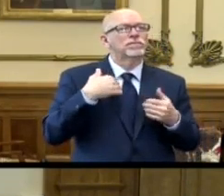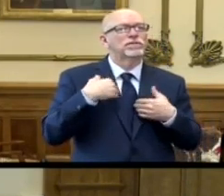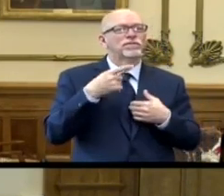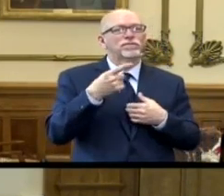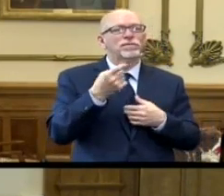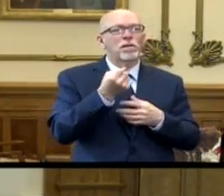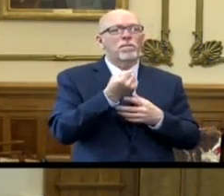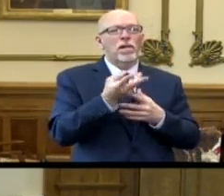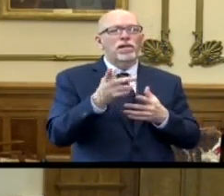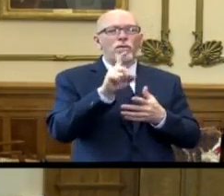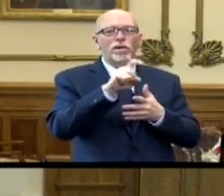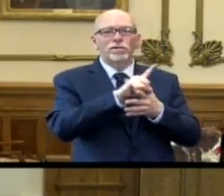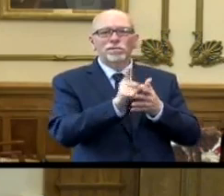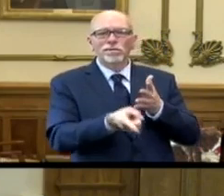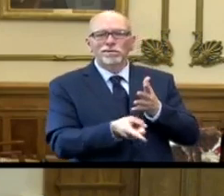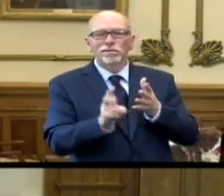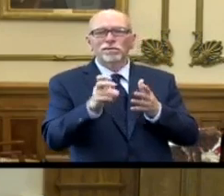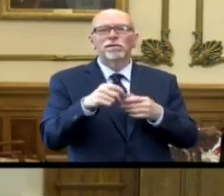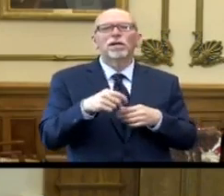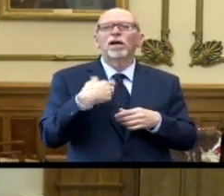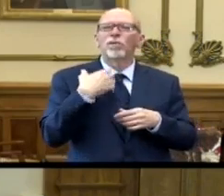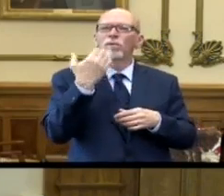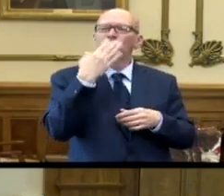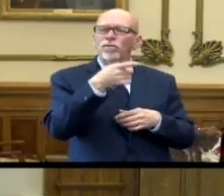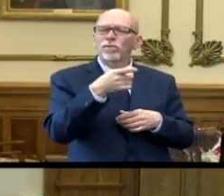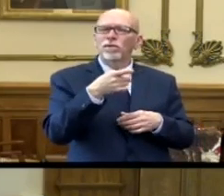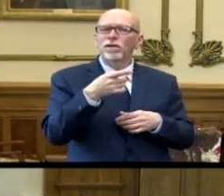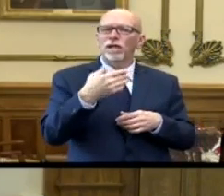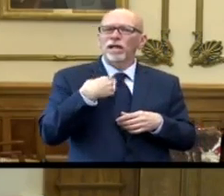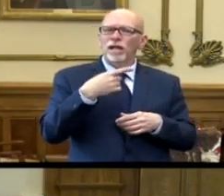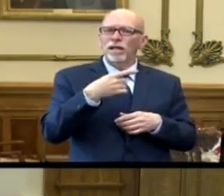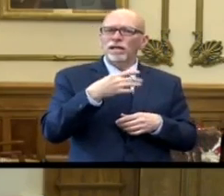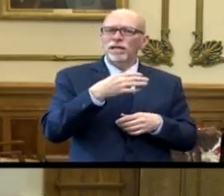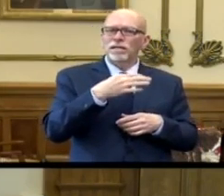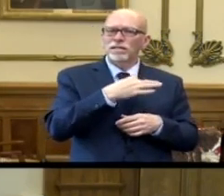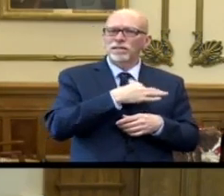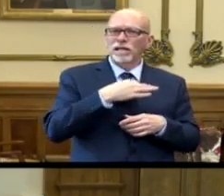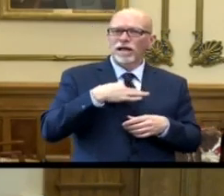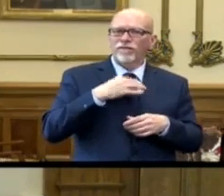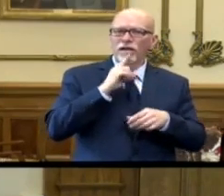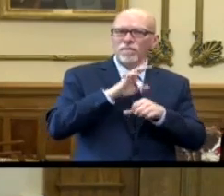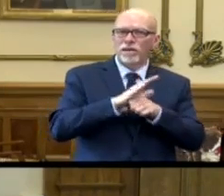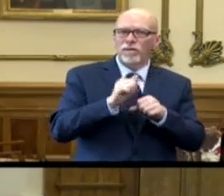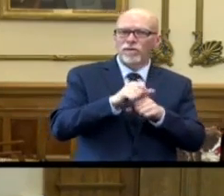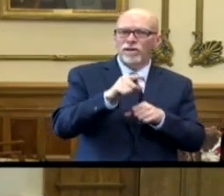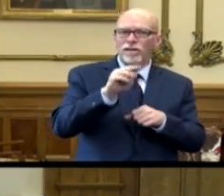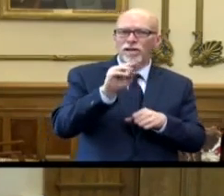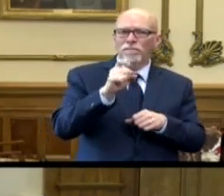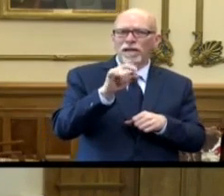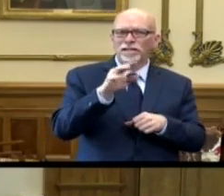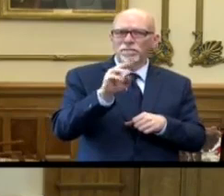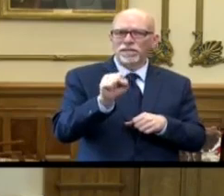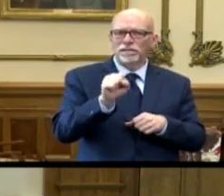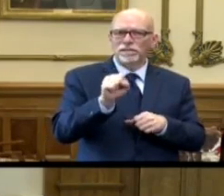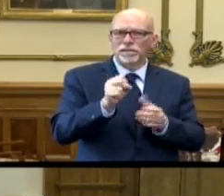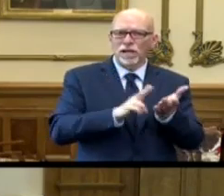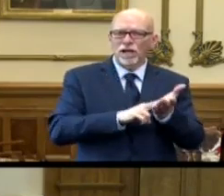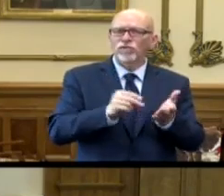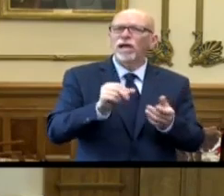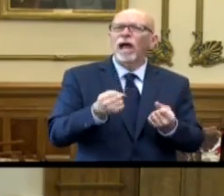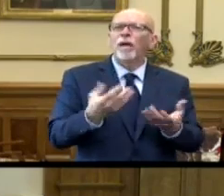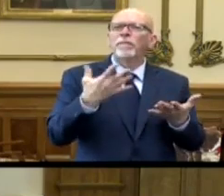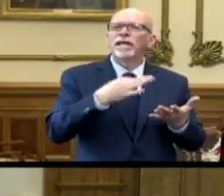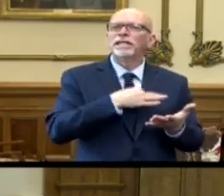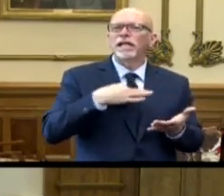of multi-pronged question here. I wanted to know if there was a staffing commitment attached to that Maximus contract, and if so,